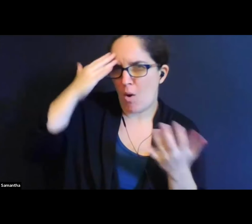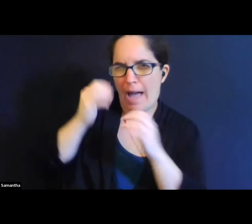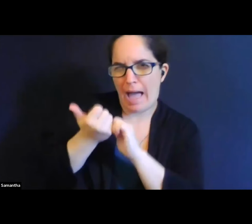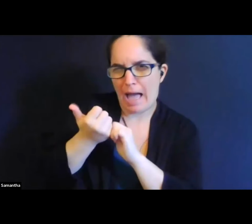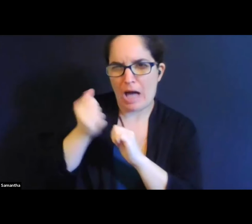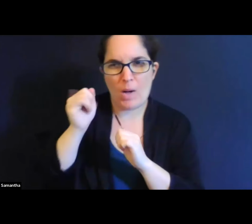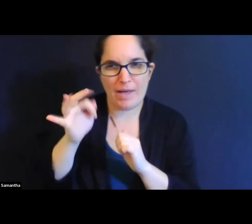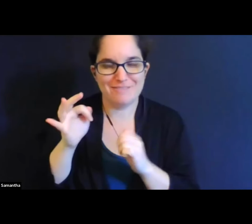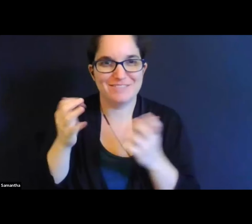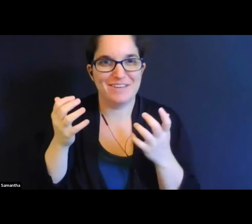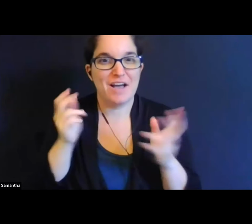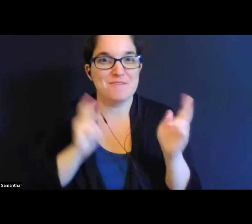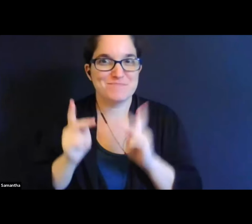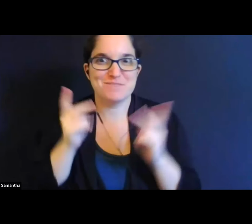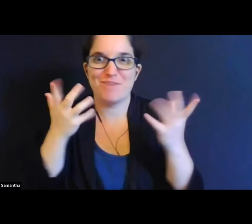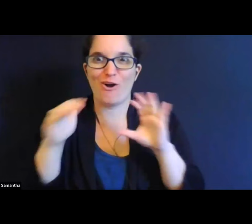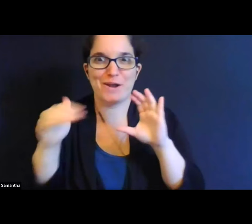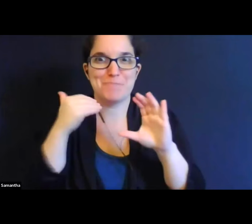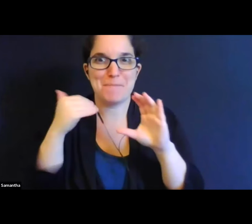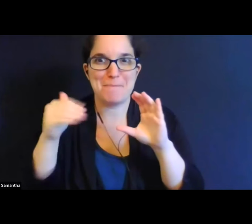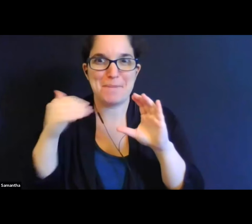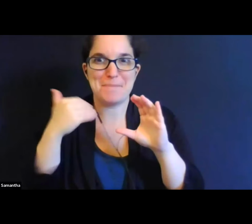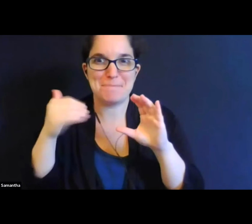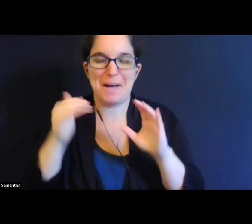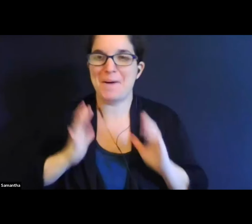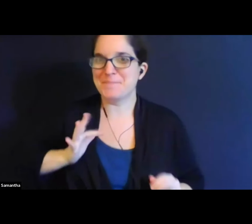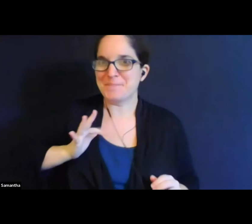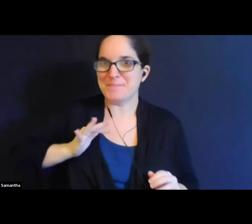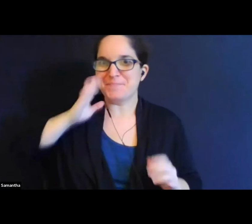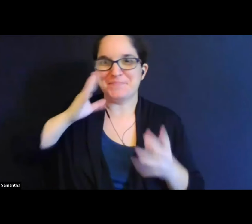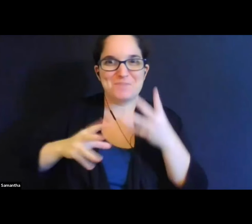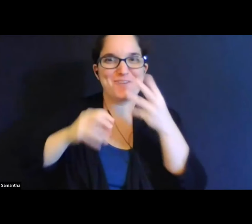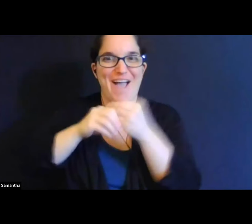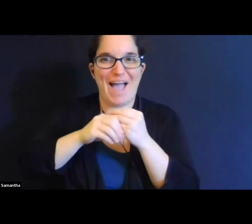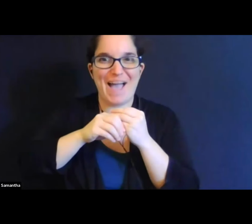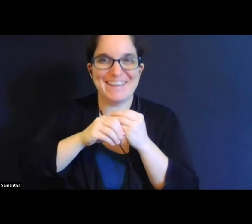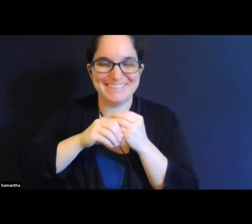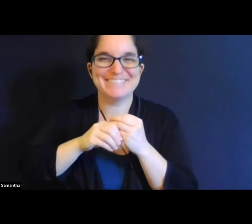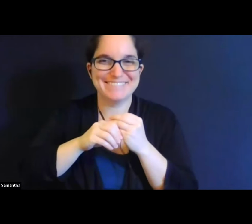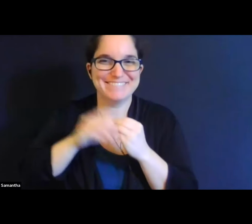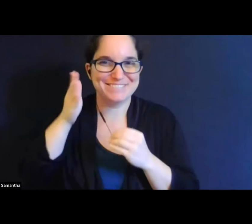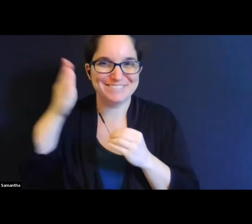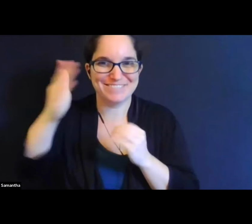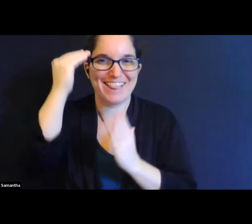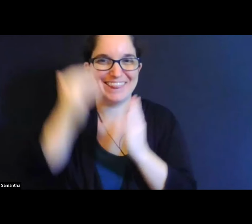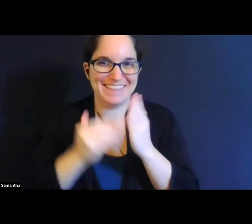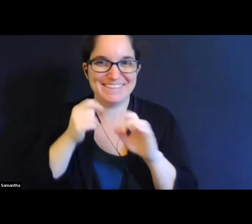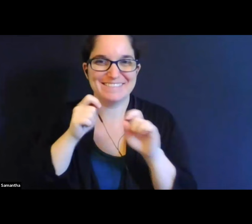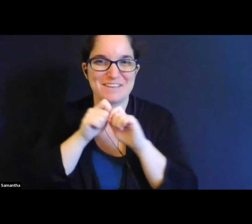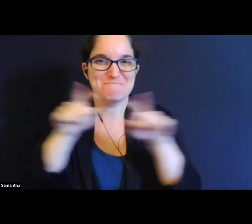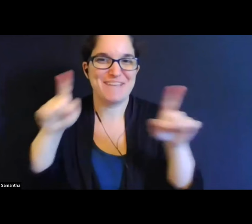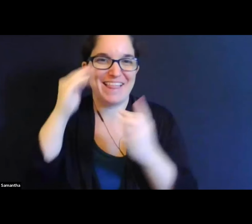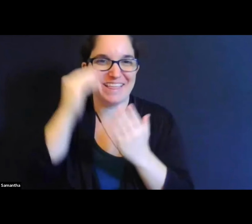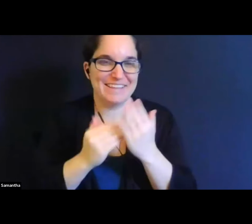already getting emails from people wanting to be on our newsletter. We'll get you on that list. Thank you so much. It's so cool in real